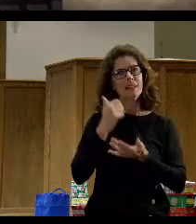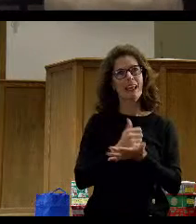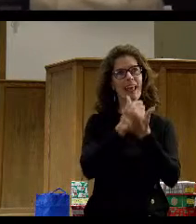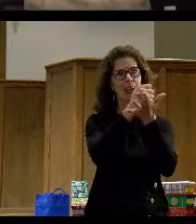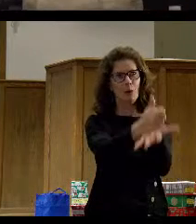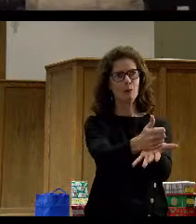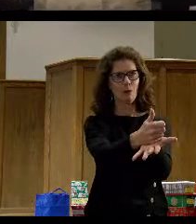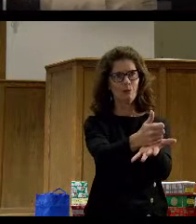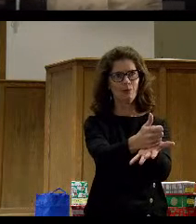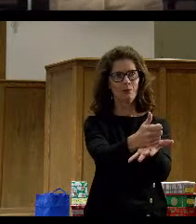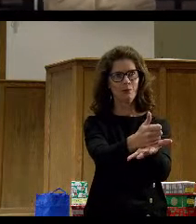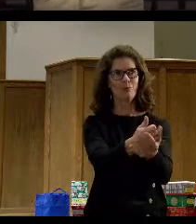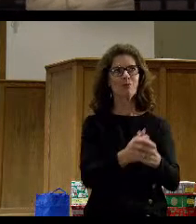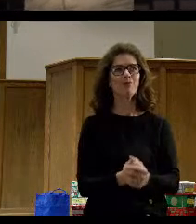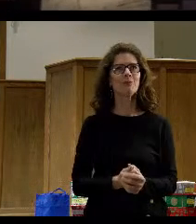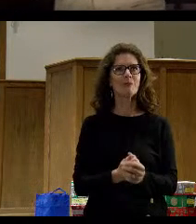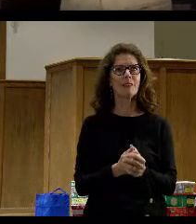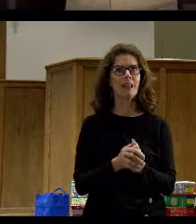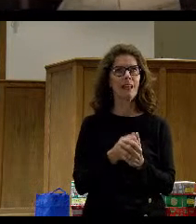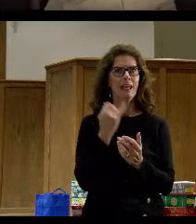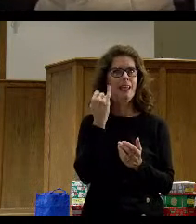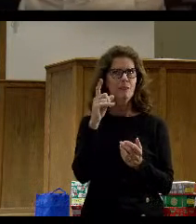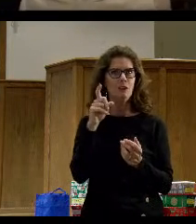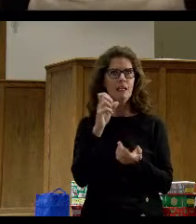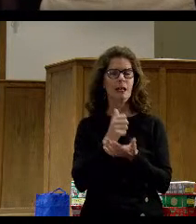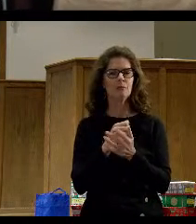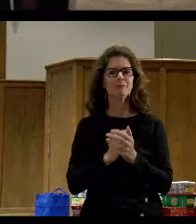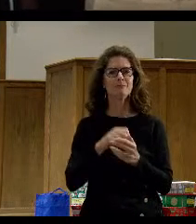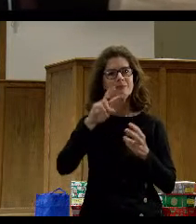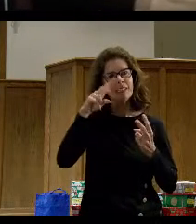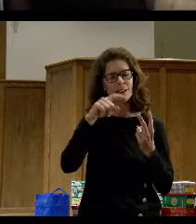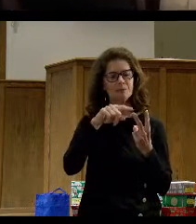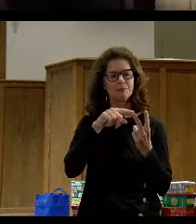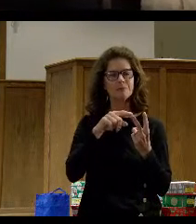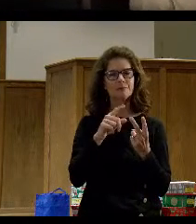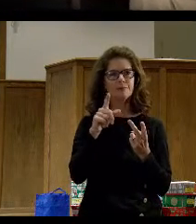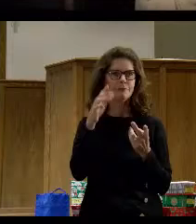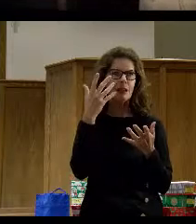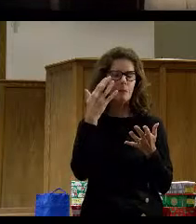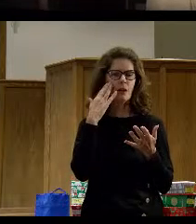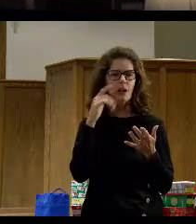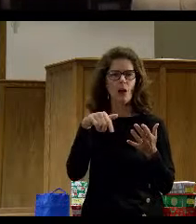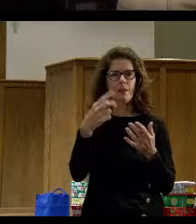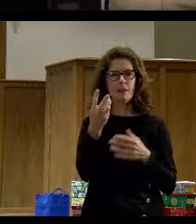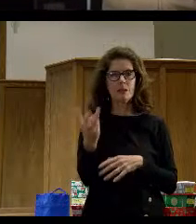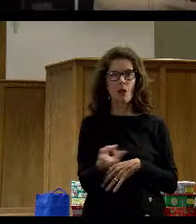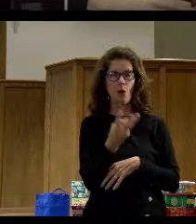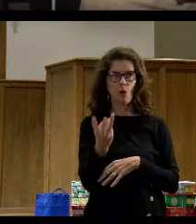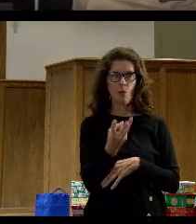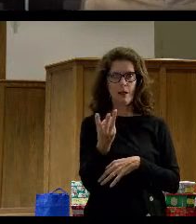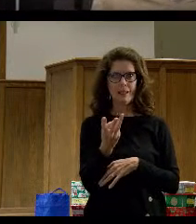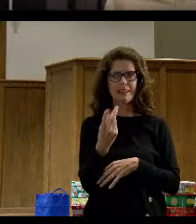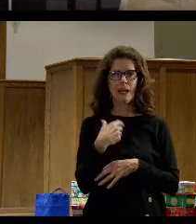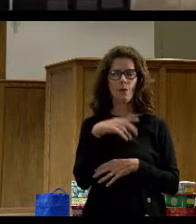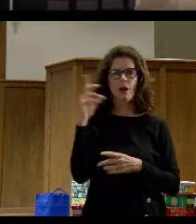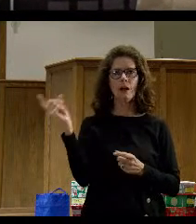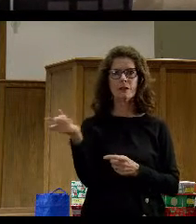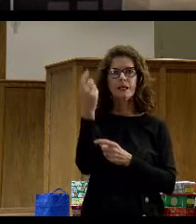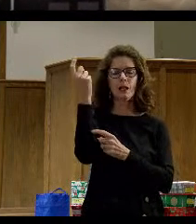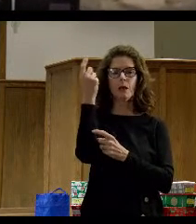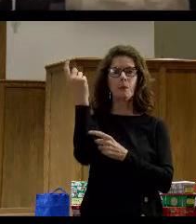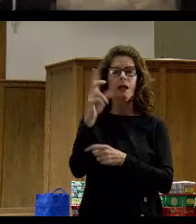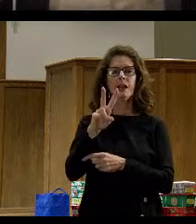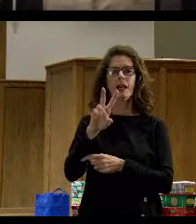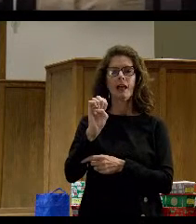feel free to get a hold of this week if you'd like to help out with that. And then secondly, as you know, coming up this Wednesday, we'll be celebrating Veterans Day